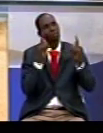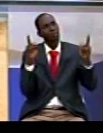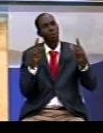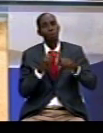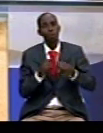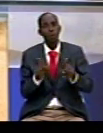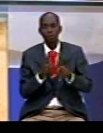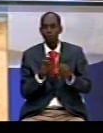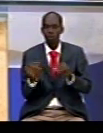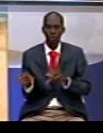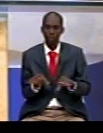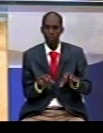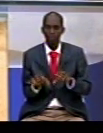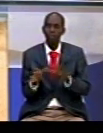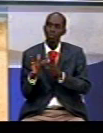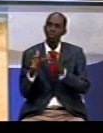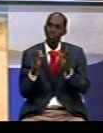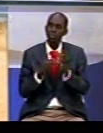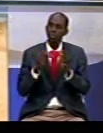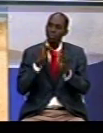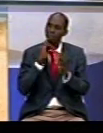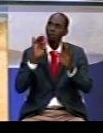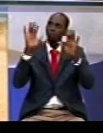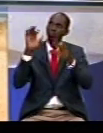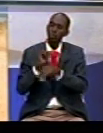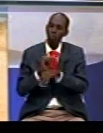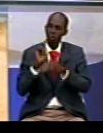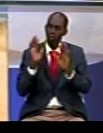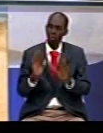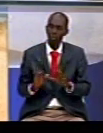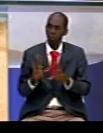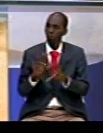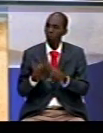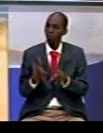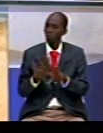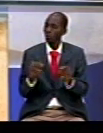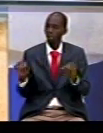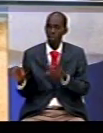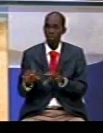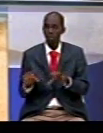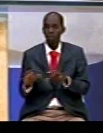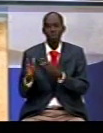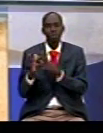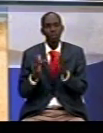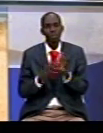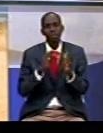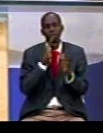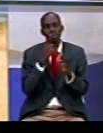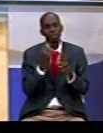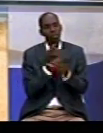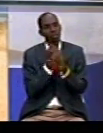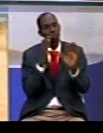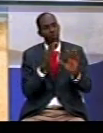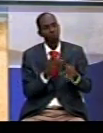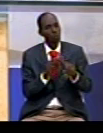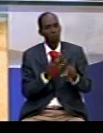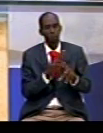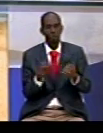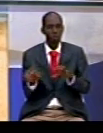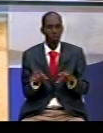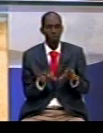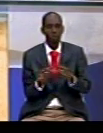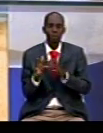no action. Jesus is a miracle worker, no action. Jesus is Savior, but no